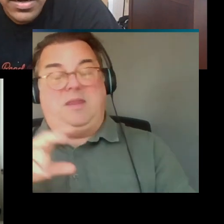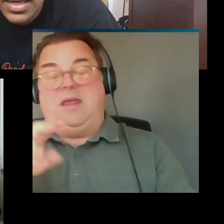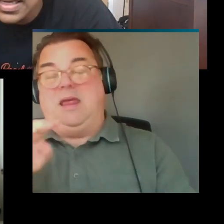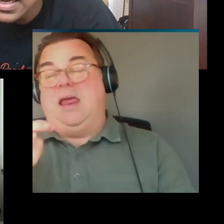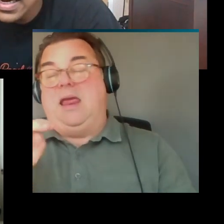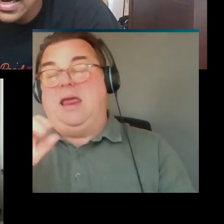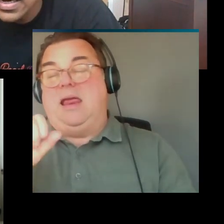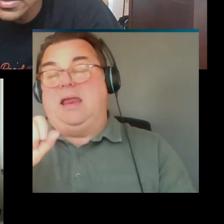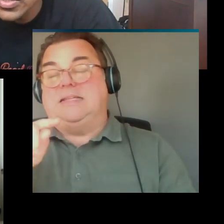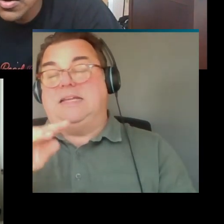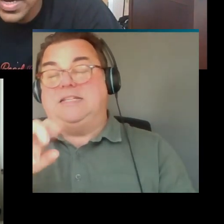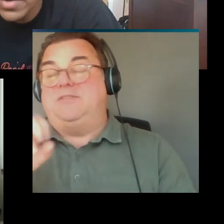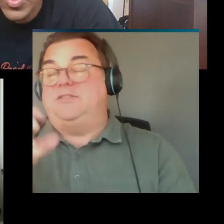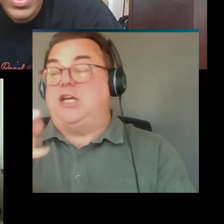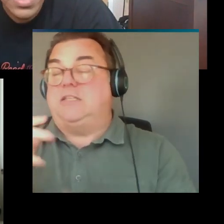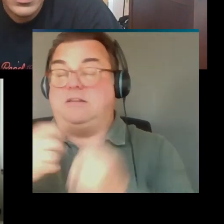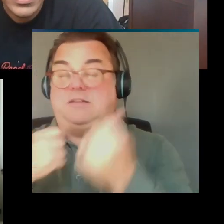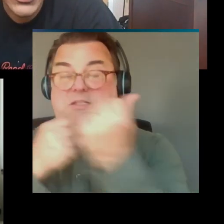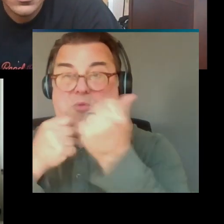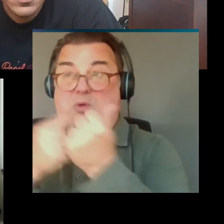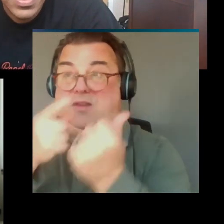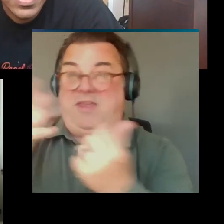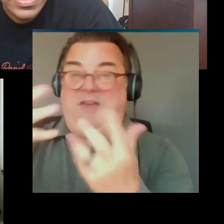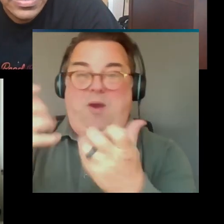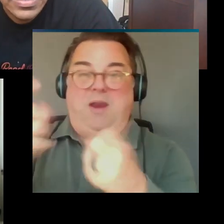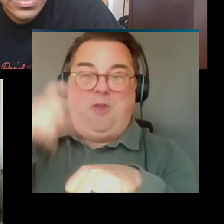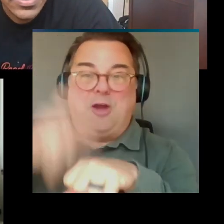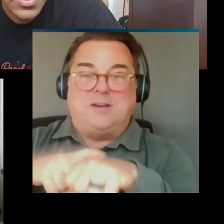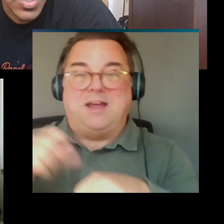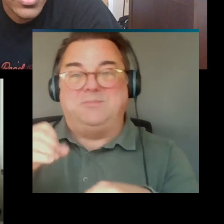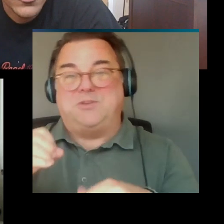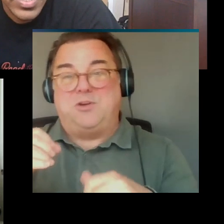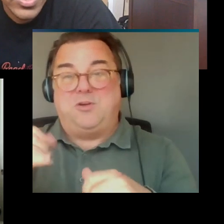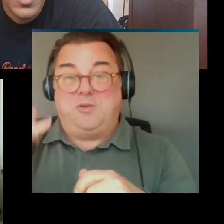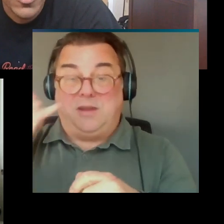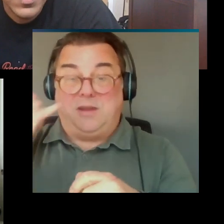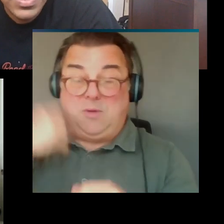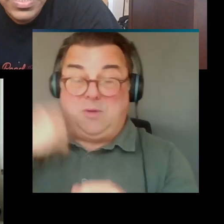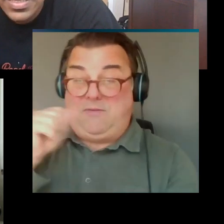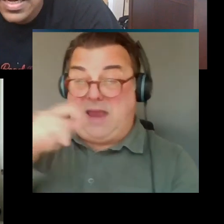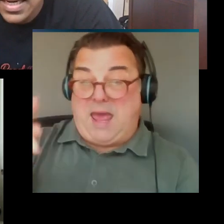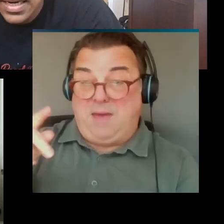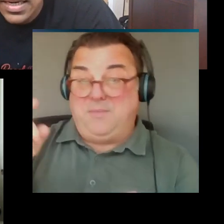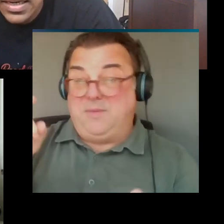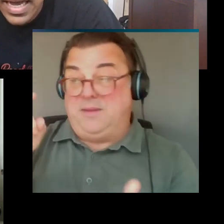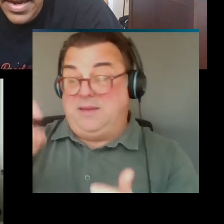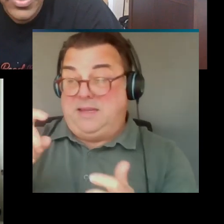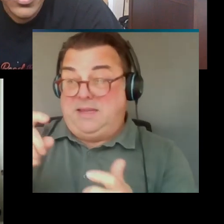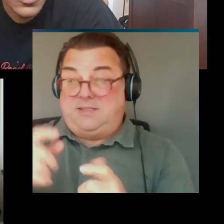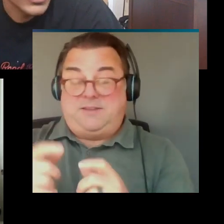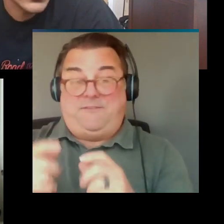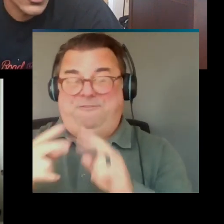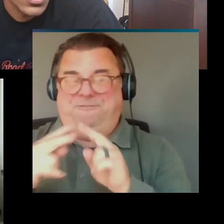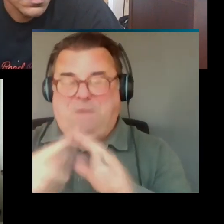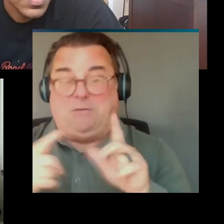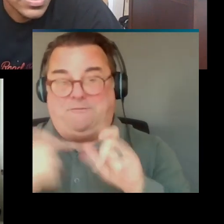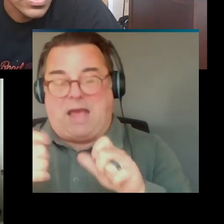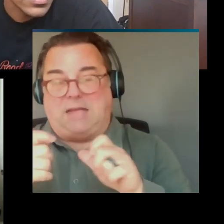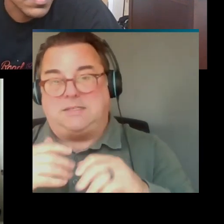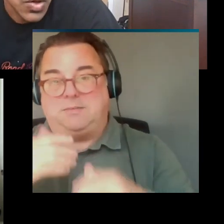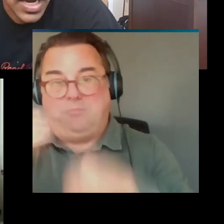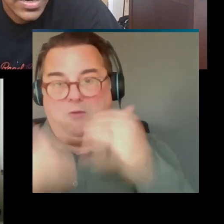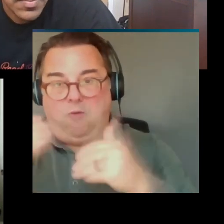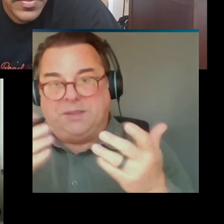customers have been asking for a while. So yeah, if you've got an application that needs ultra fast performance and you're